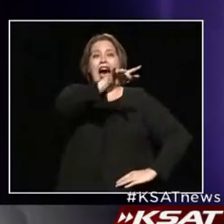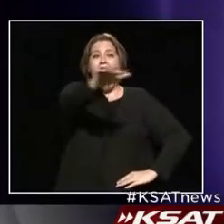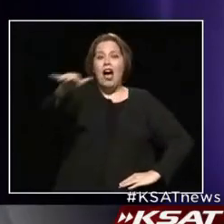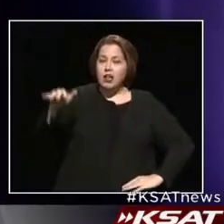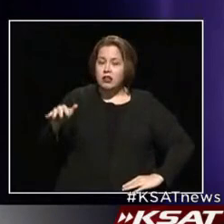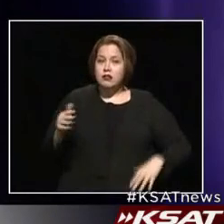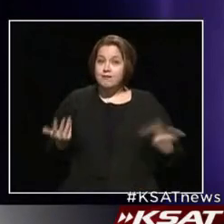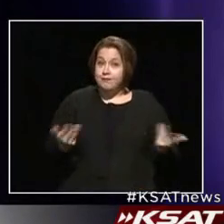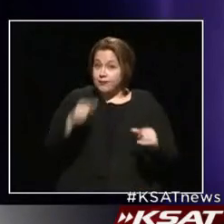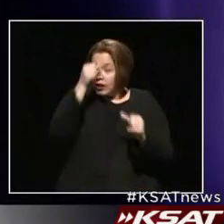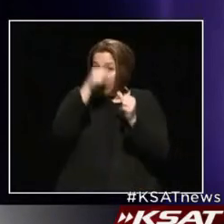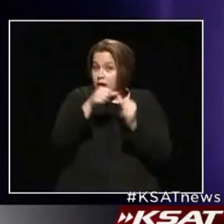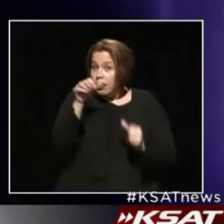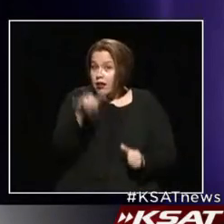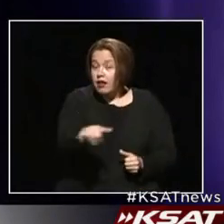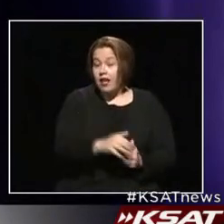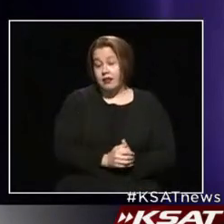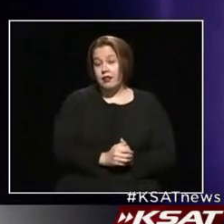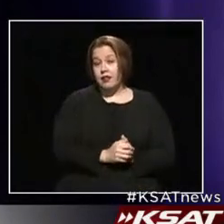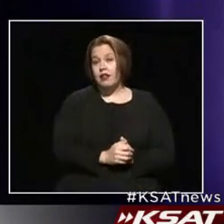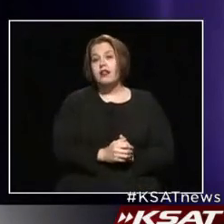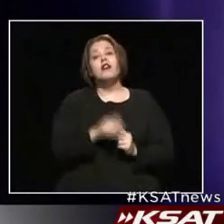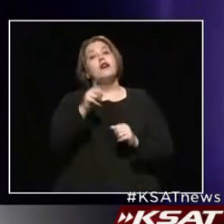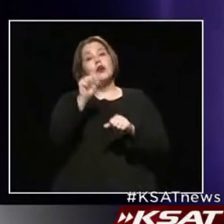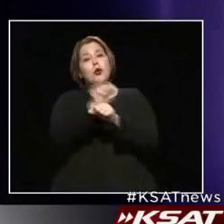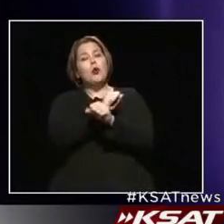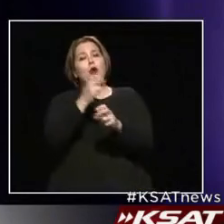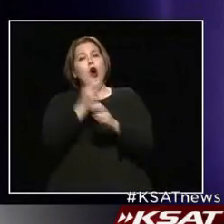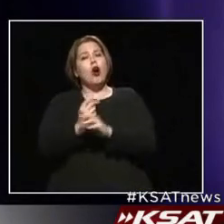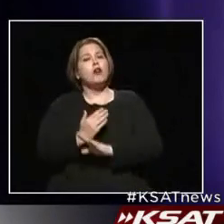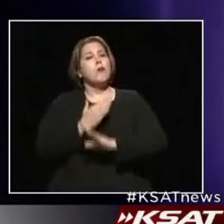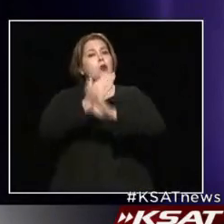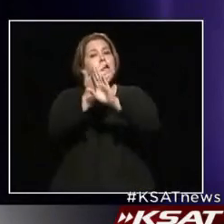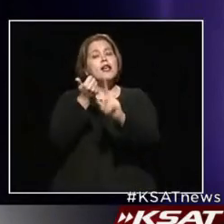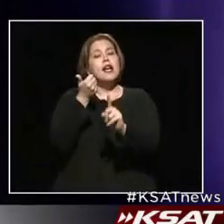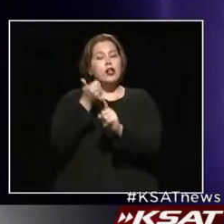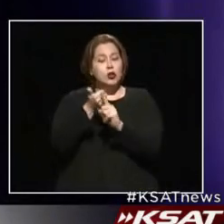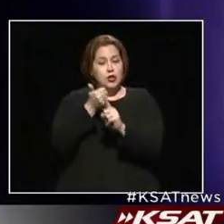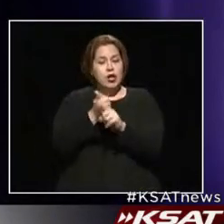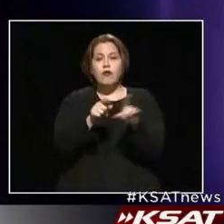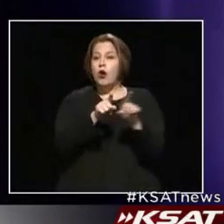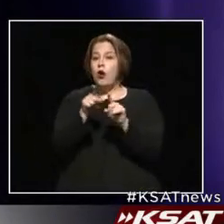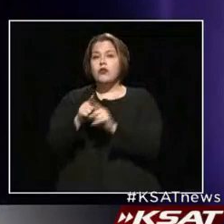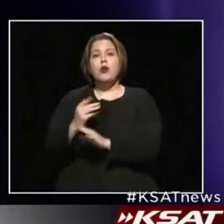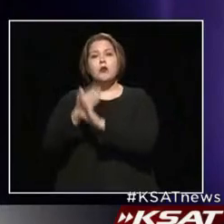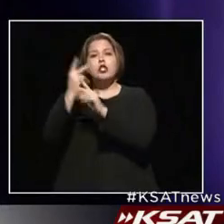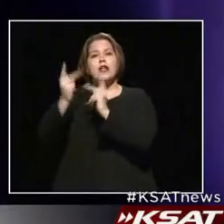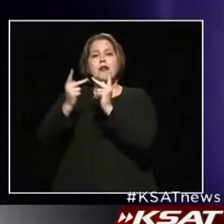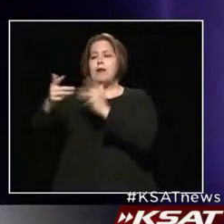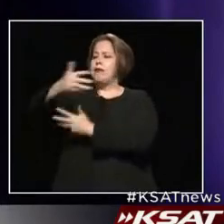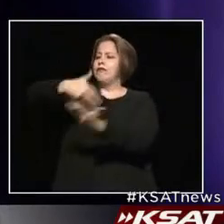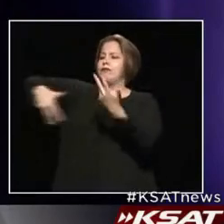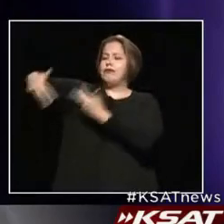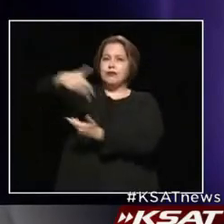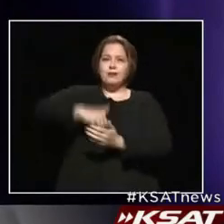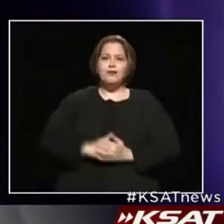in mind as you work hard to protect yourself as well as those around each